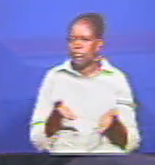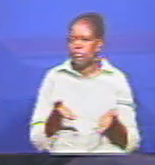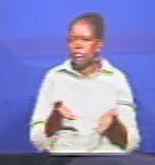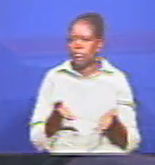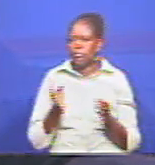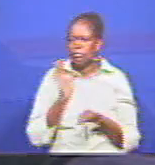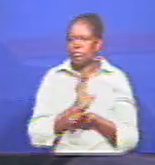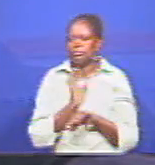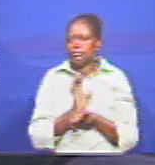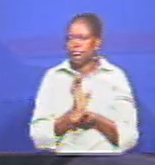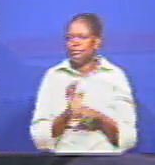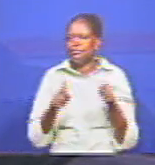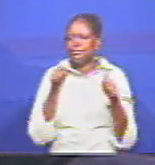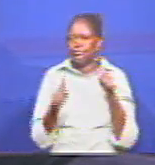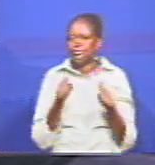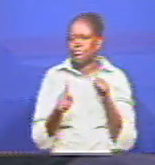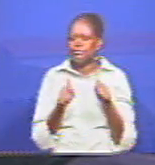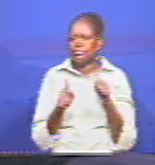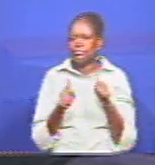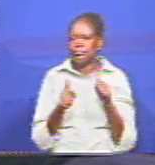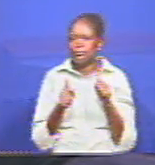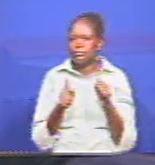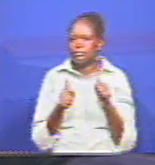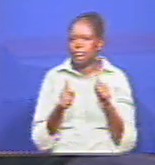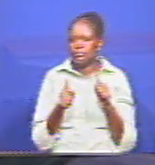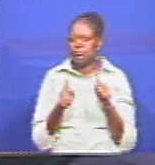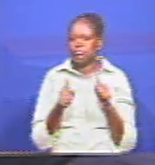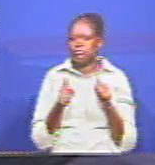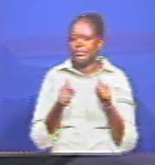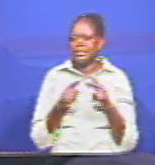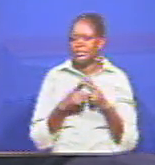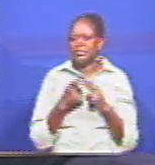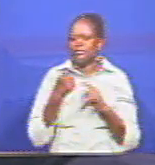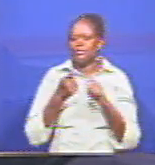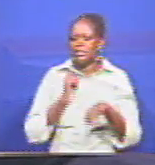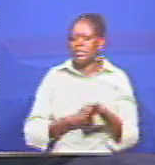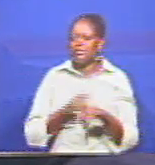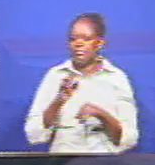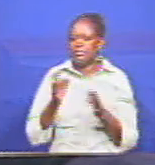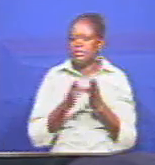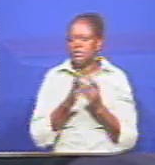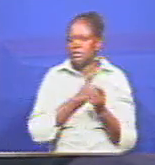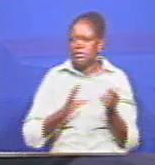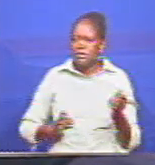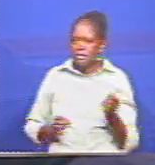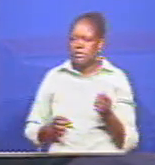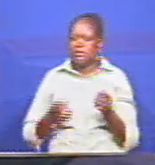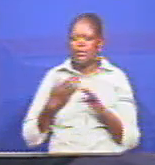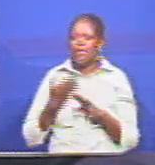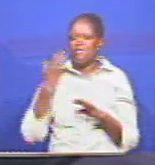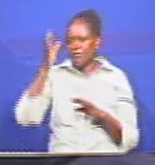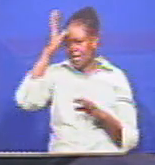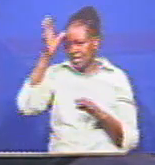church which derives from the time of Jesus Christ, the apostles, the mm-hmm. great fathers